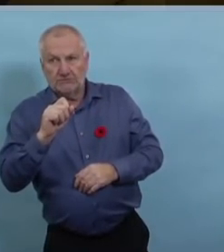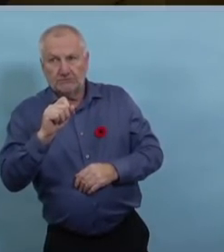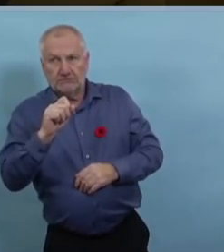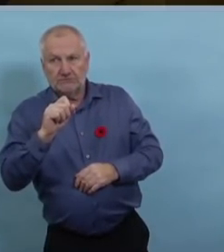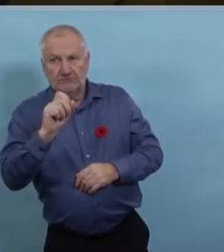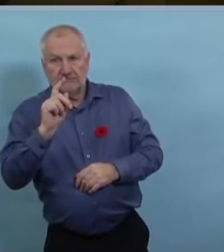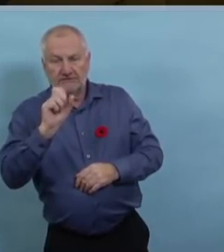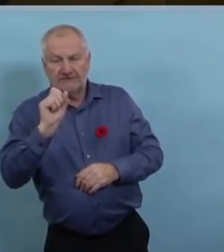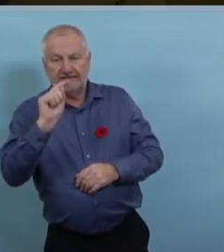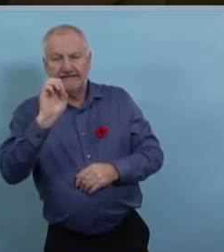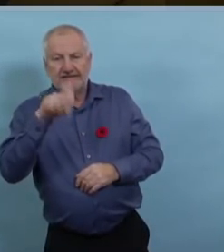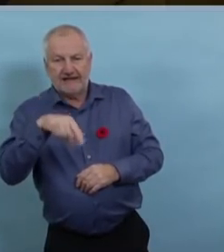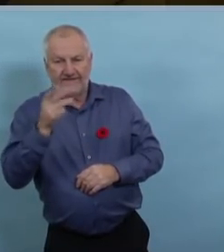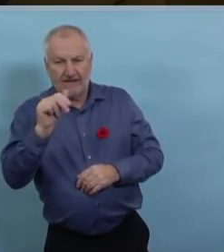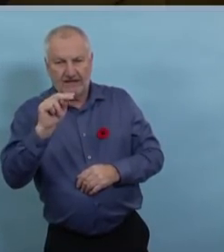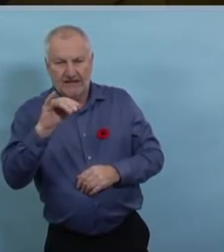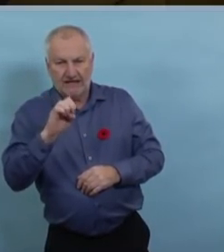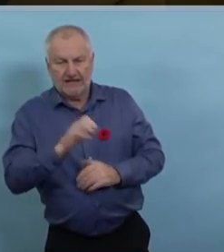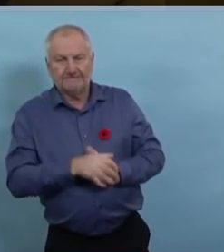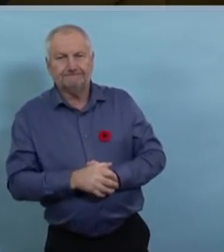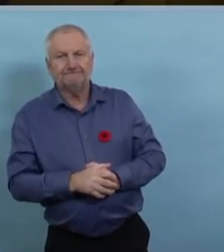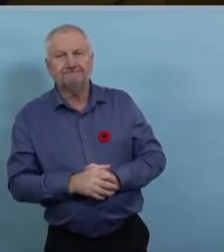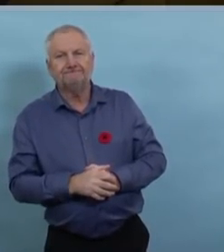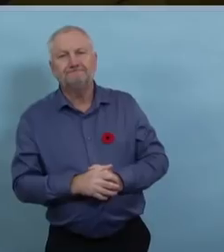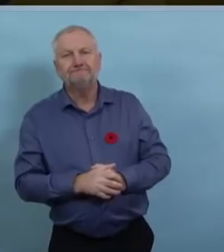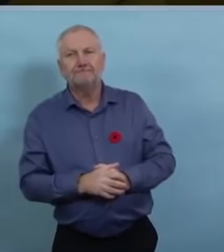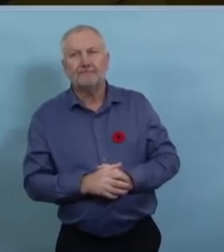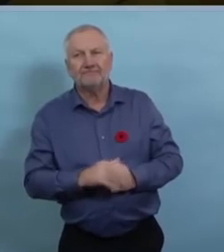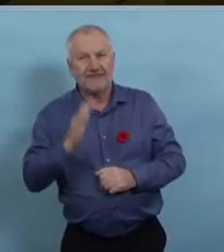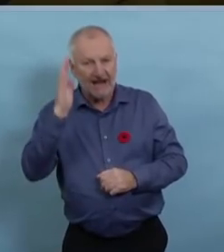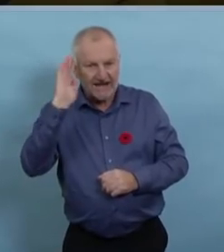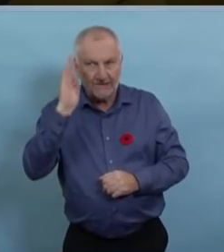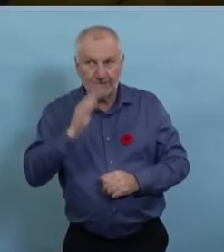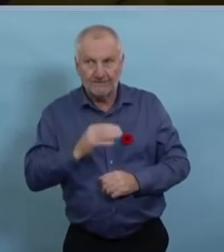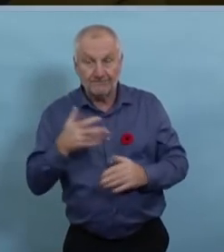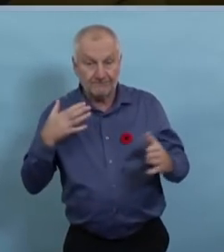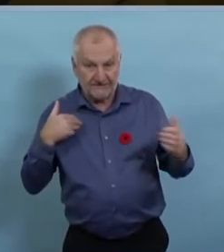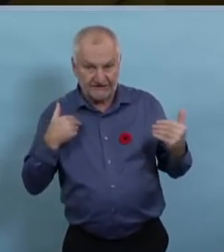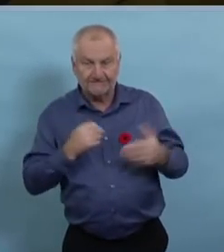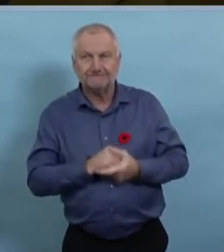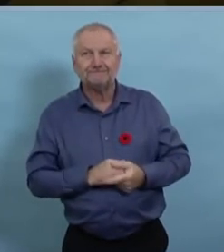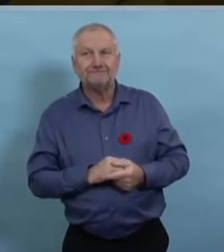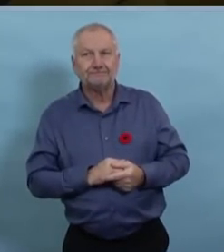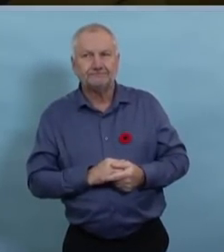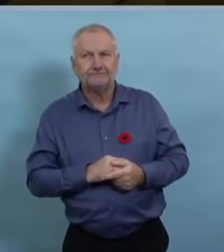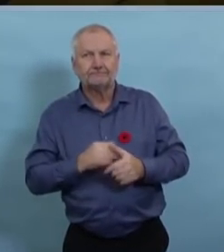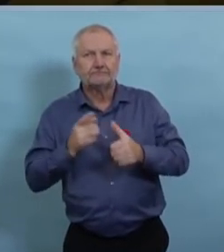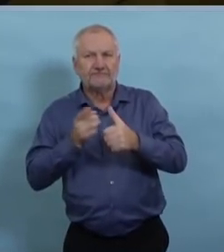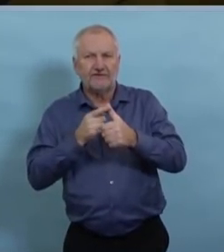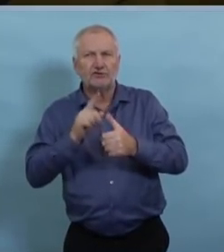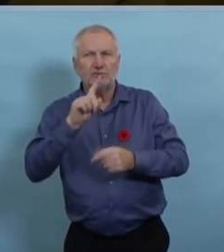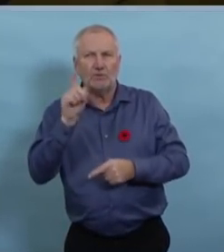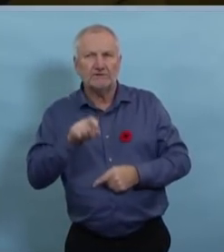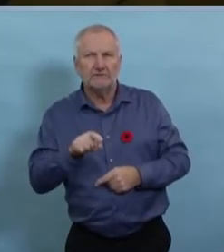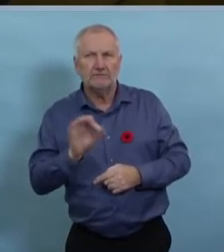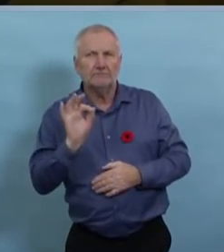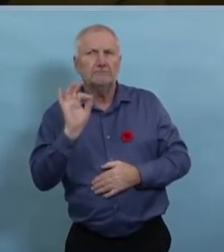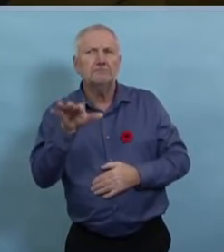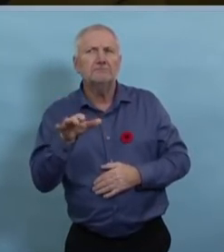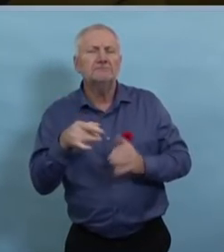Hi, Minister Goertzen. Stephanie Lasuk with City News. I just wanted to throw a scenario at you. So some